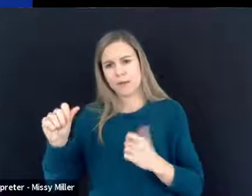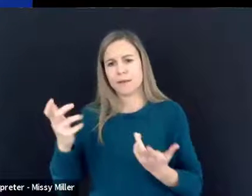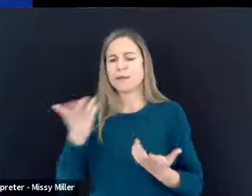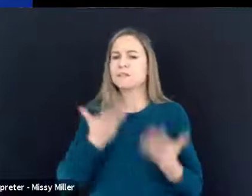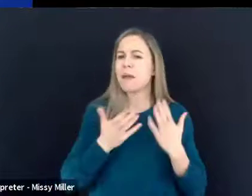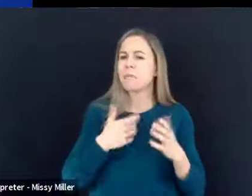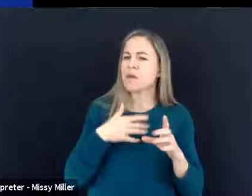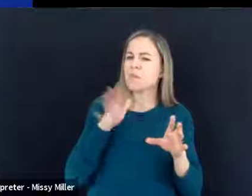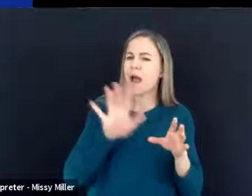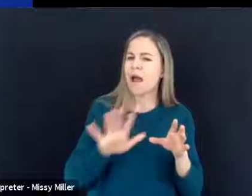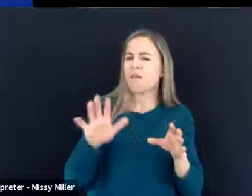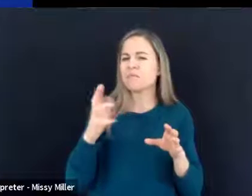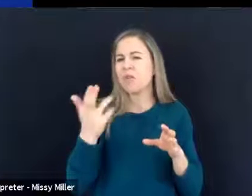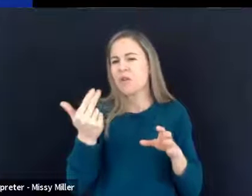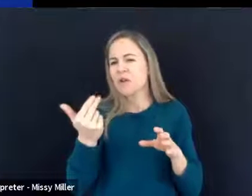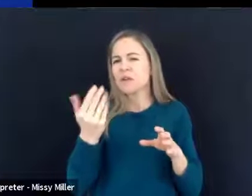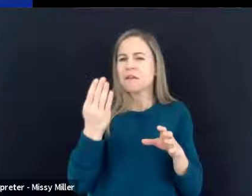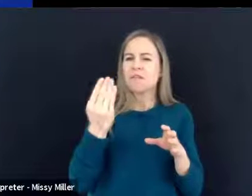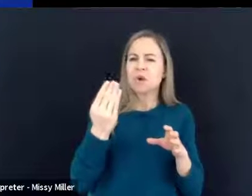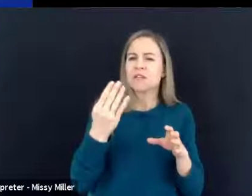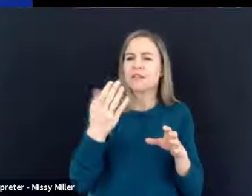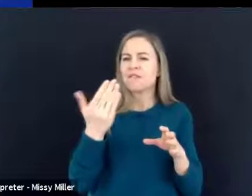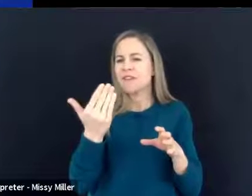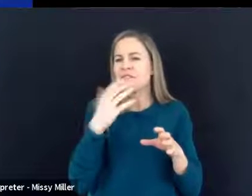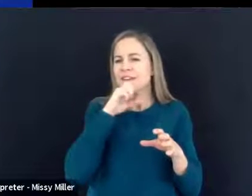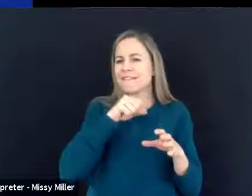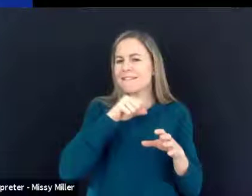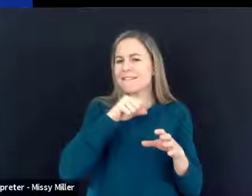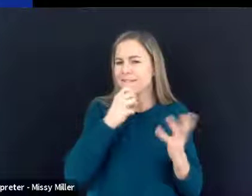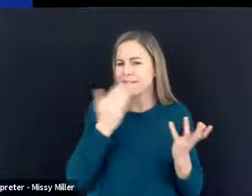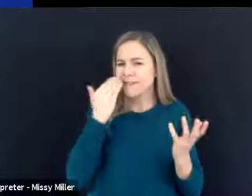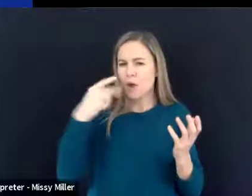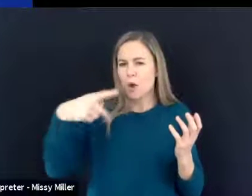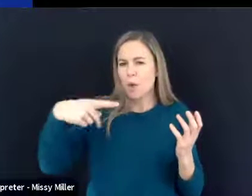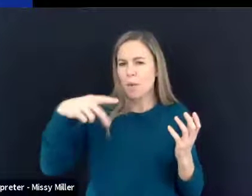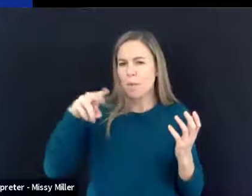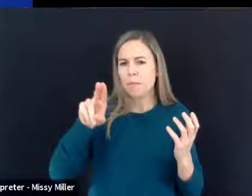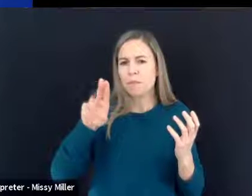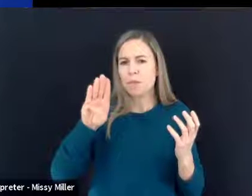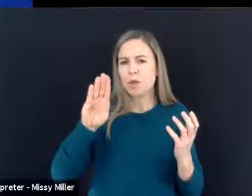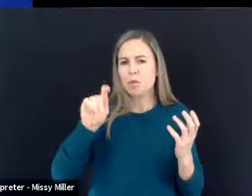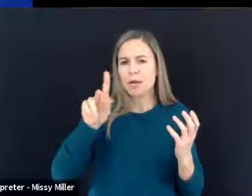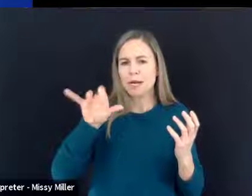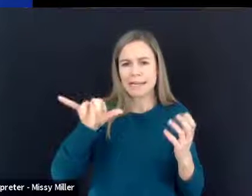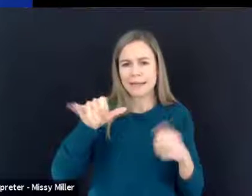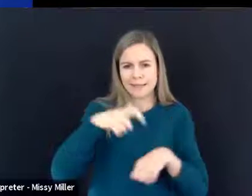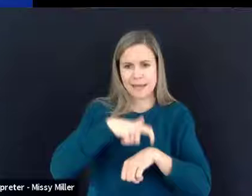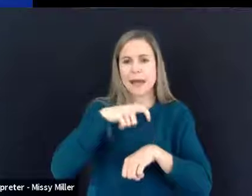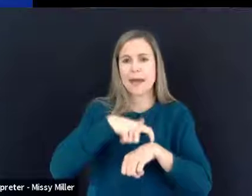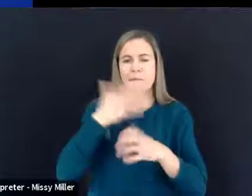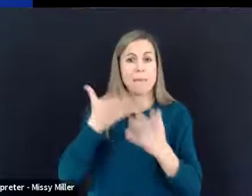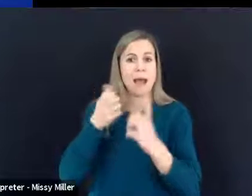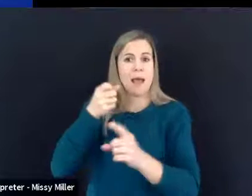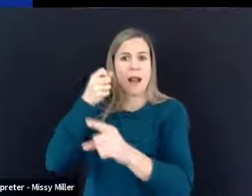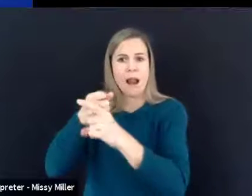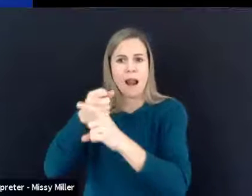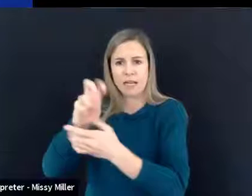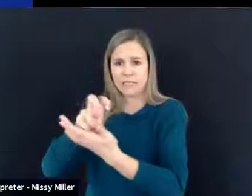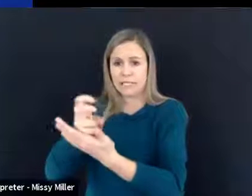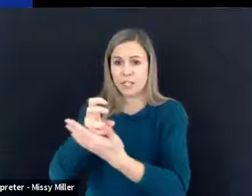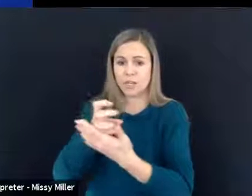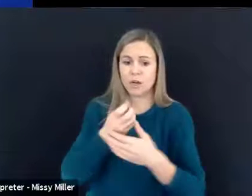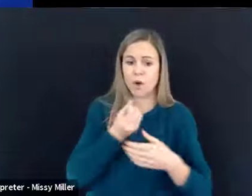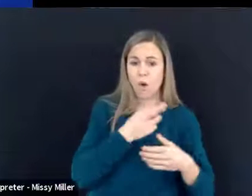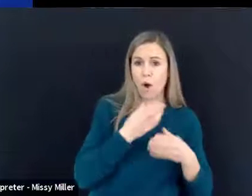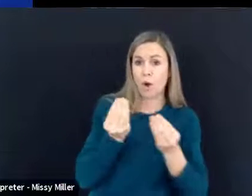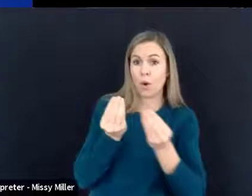onset seizures, and once in a while, puberty will make seizures stop that had previously existed.